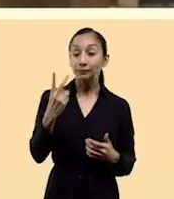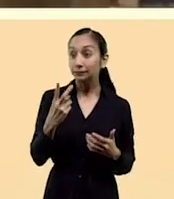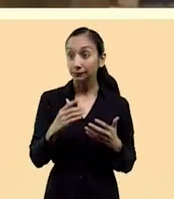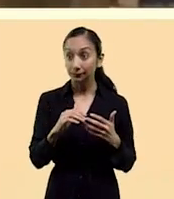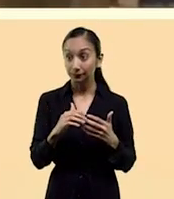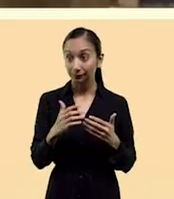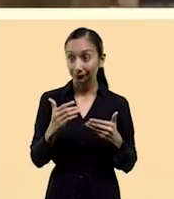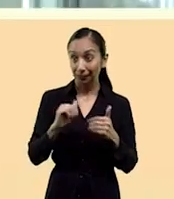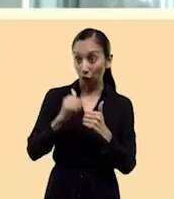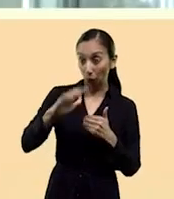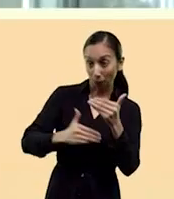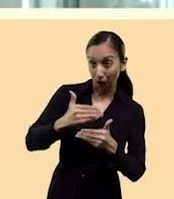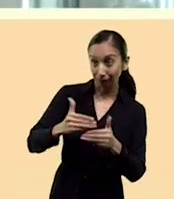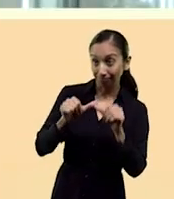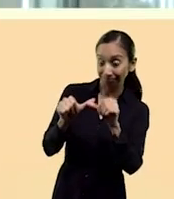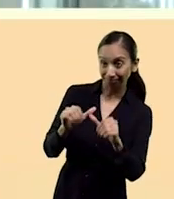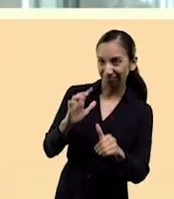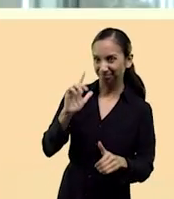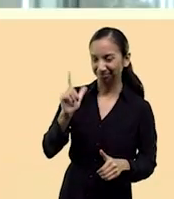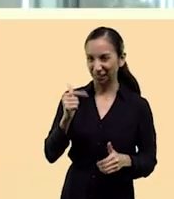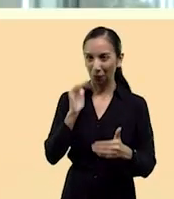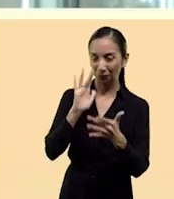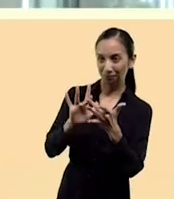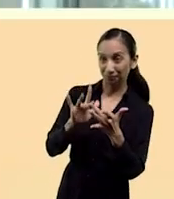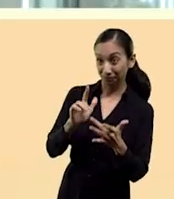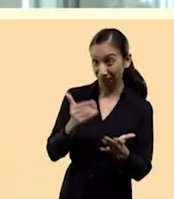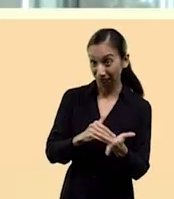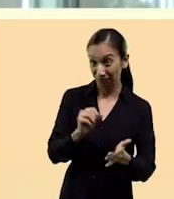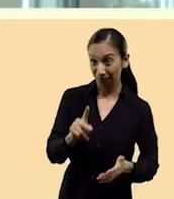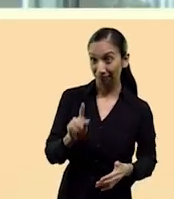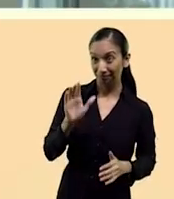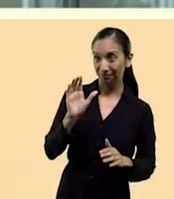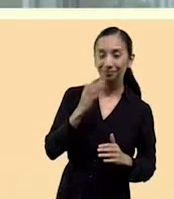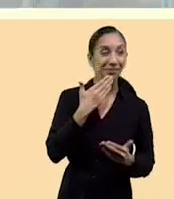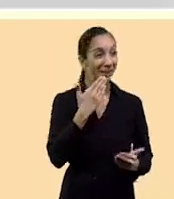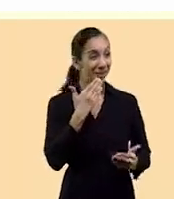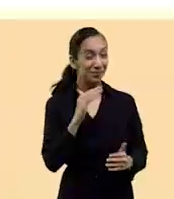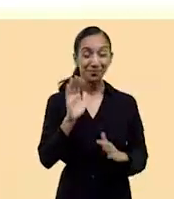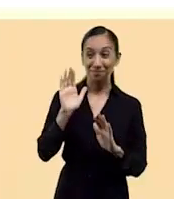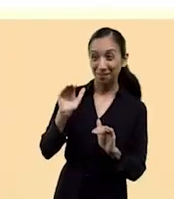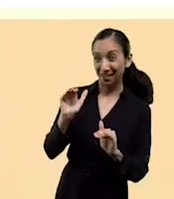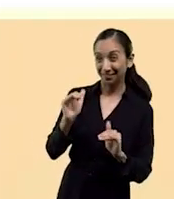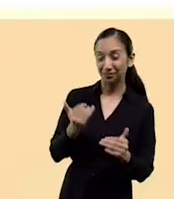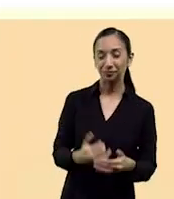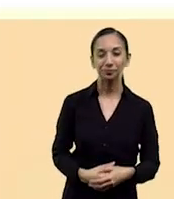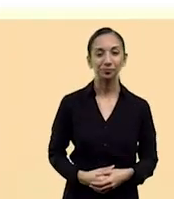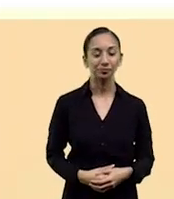progress continues. Okay. Thanks so much. Take care. Thank you. Bye now. Bye.